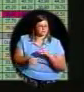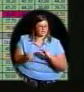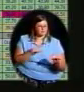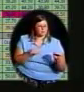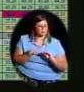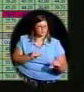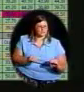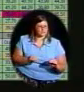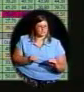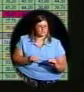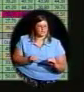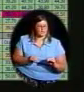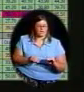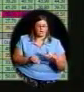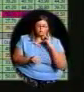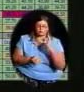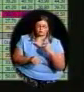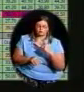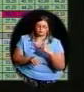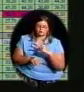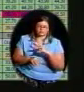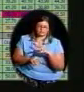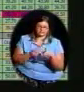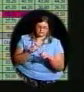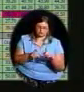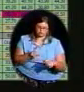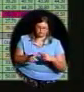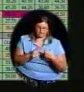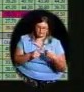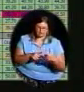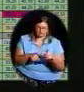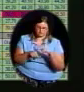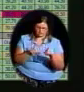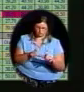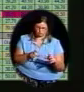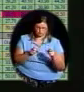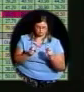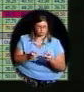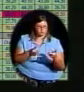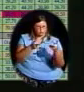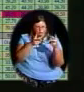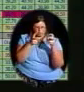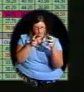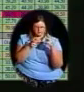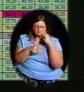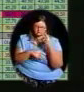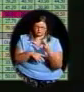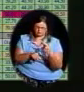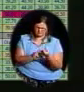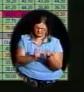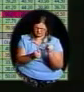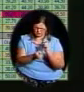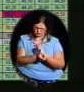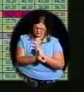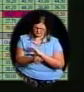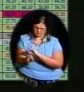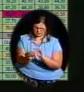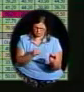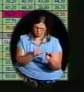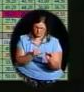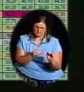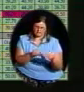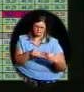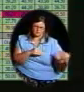do and how you use the survey is you look for those trends, and then you pull up the questions and find out, well, what was it about transition and mobility that put us above the